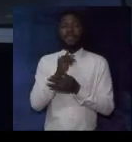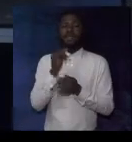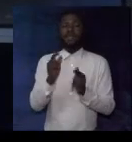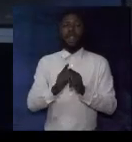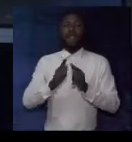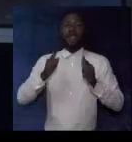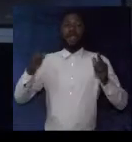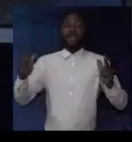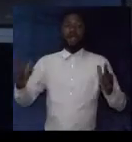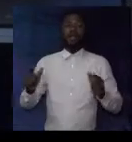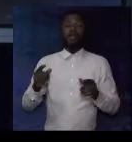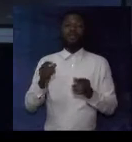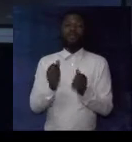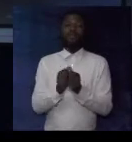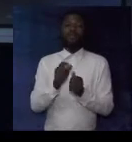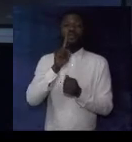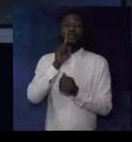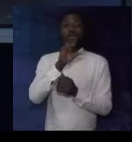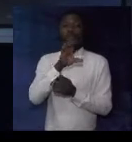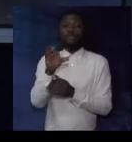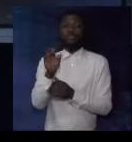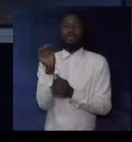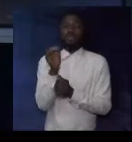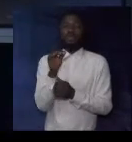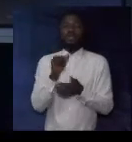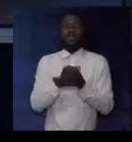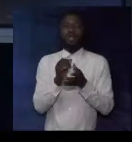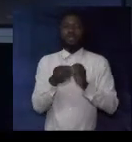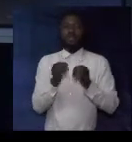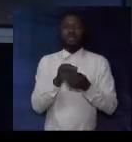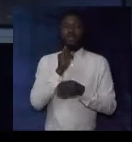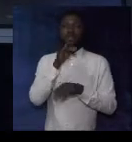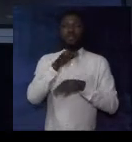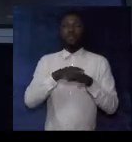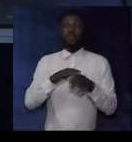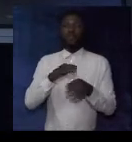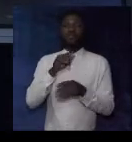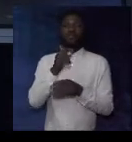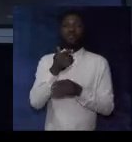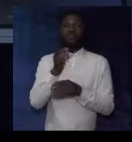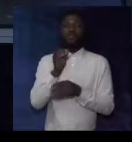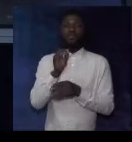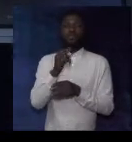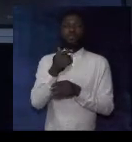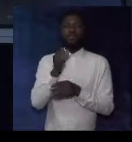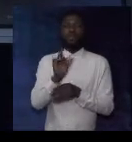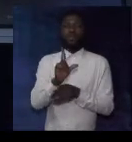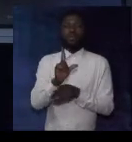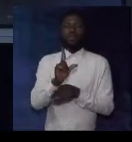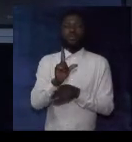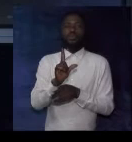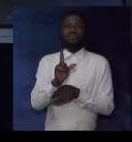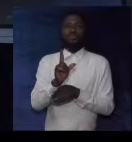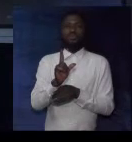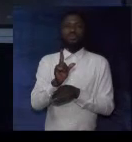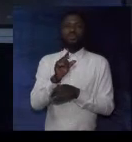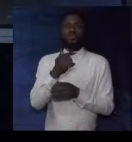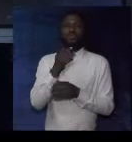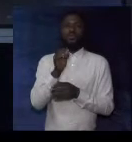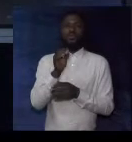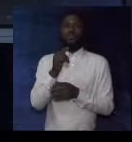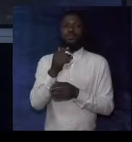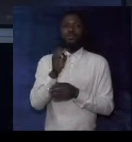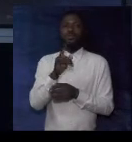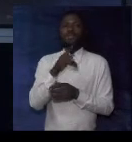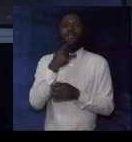a number that is so long it has 100 zeros. Yeah, that number, my friend, is called the googol.